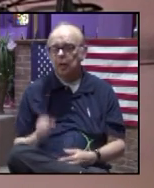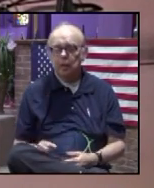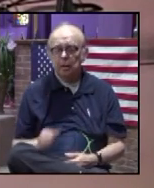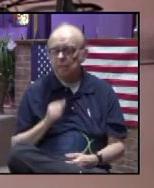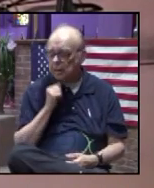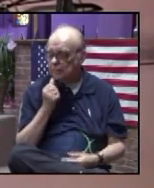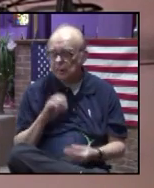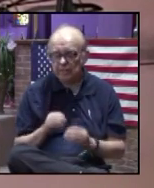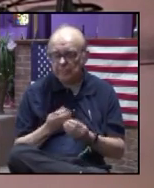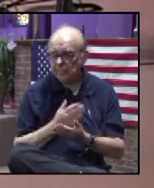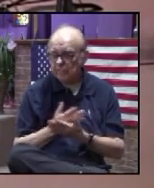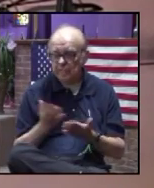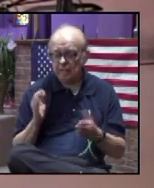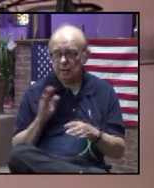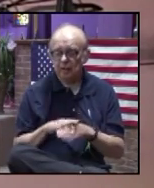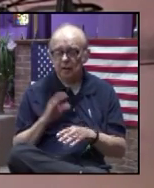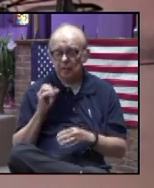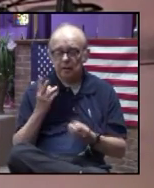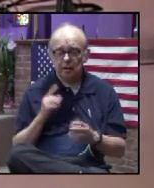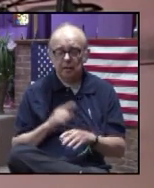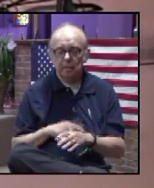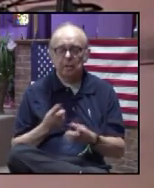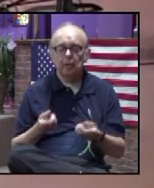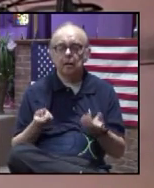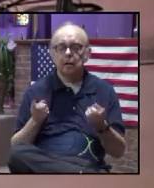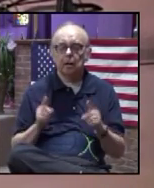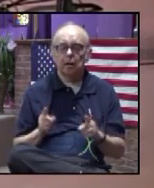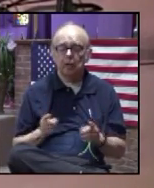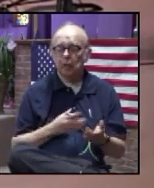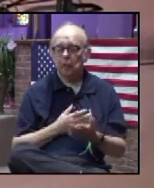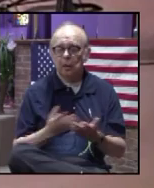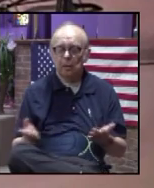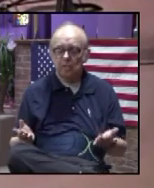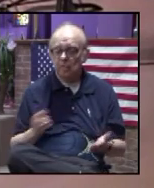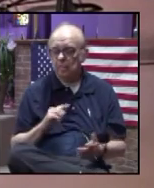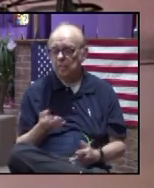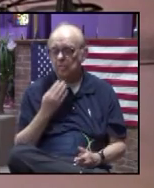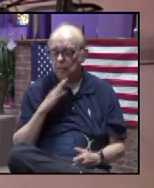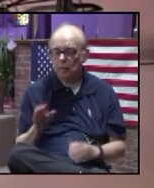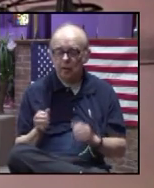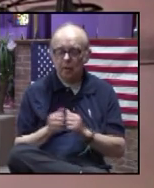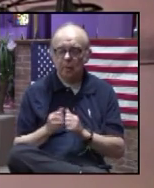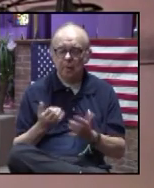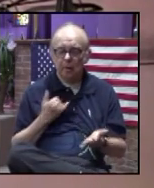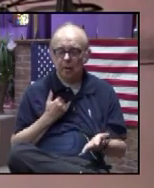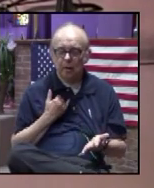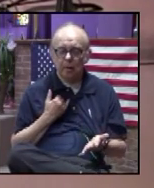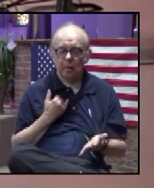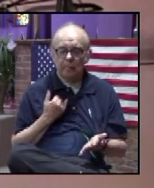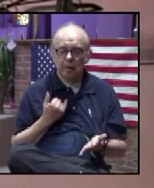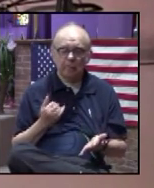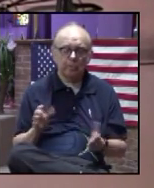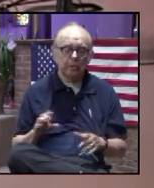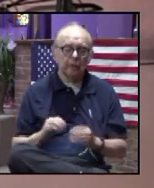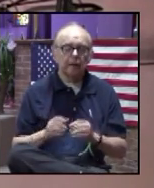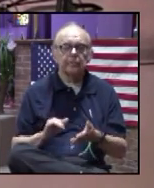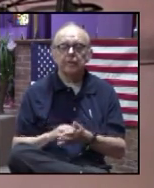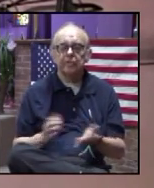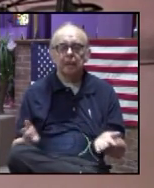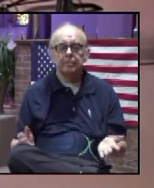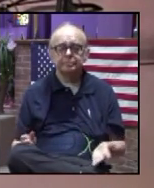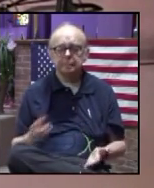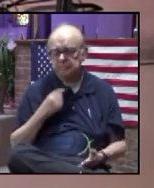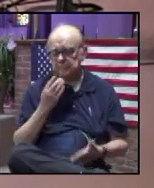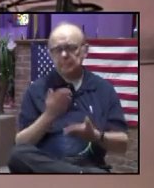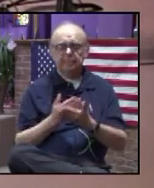fix anything. Too many times what happens is when things go wrong in our life, we try to fix it. Let me